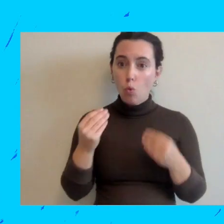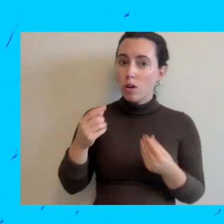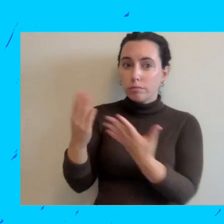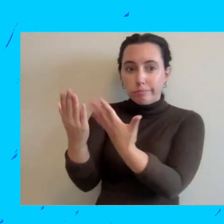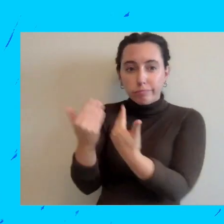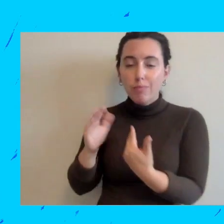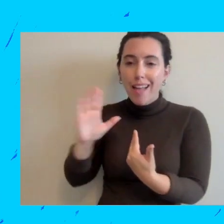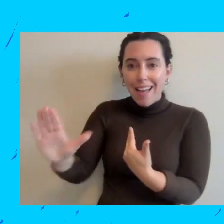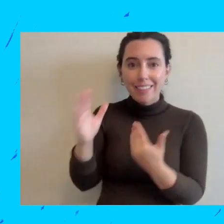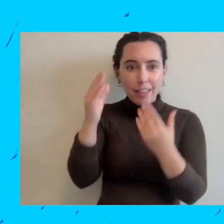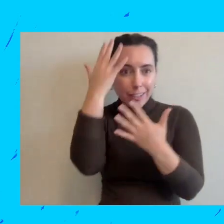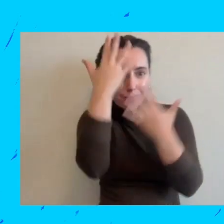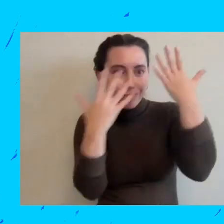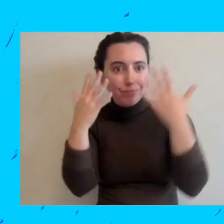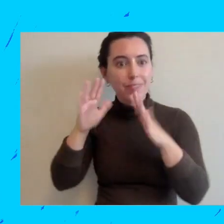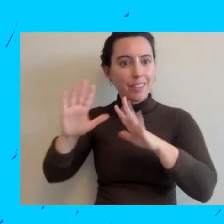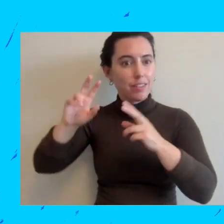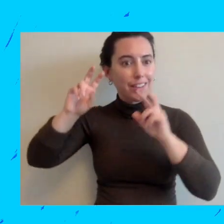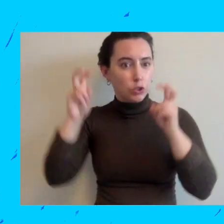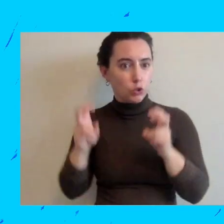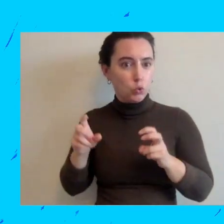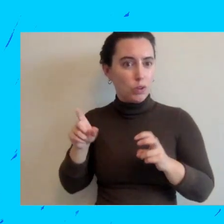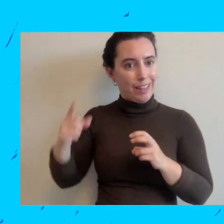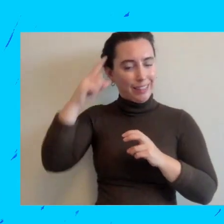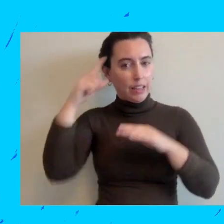that matter to them.